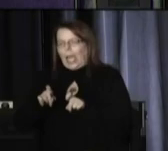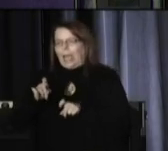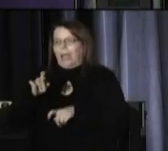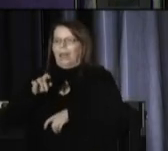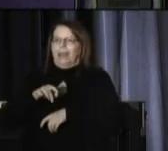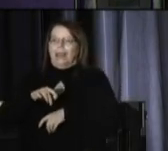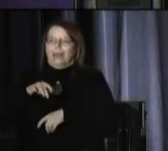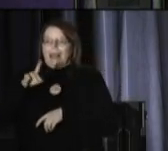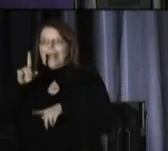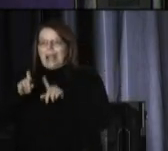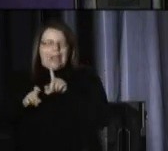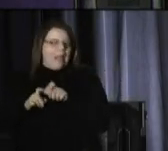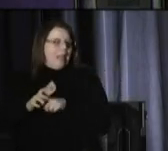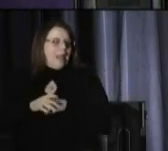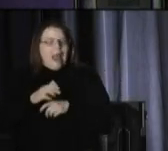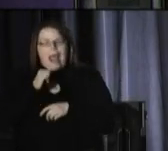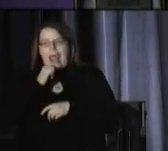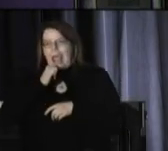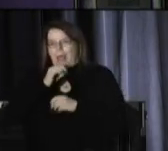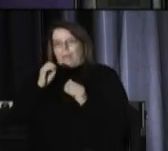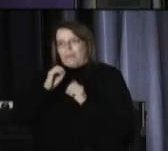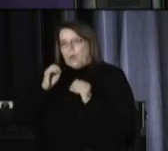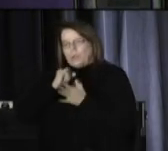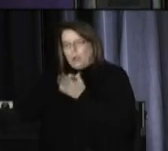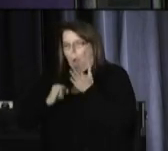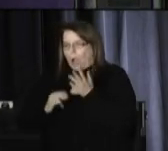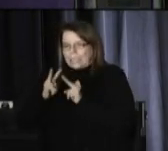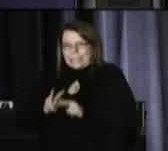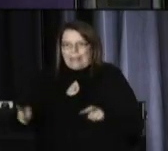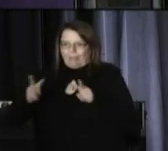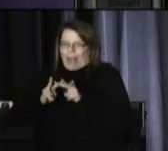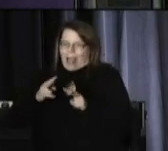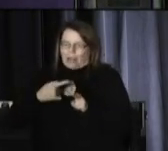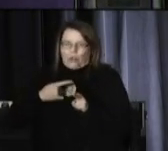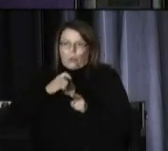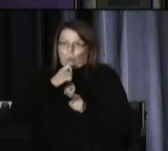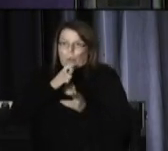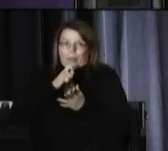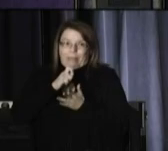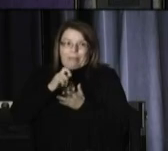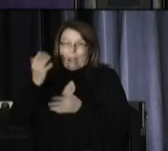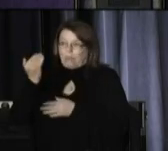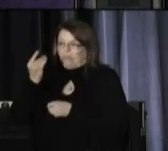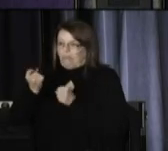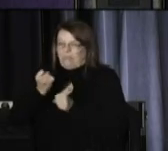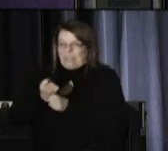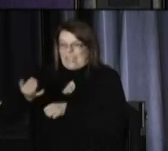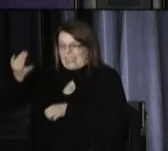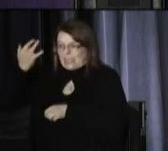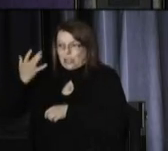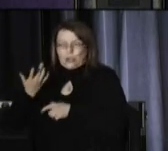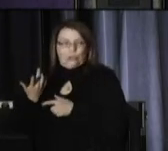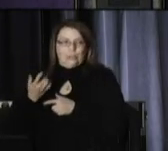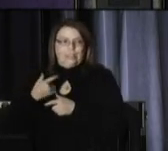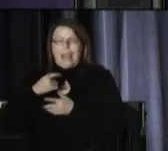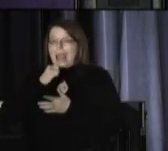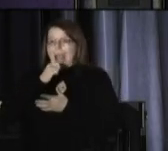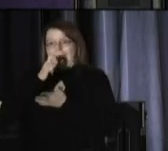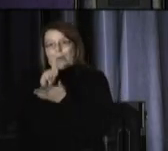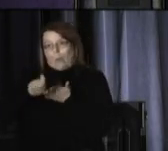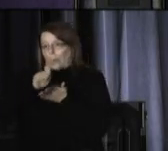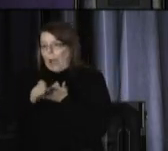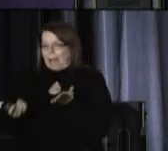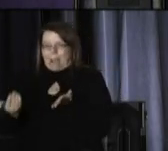And then I didn't write about him again for 15 years, but even that was flash fiction. Less than 600 words, I was done. I don't want to write about him anymore.